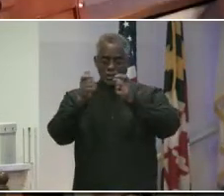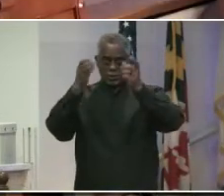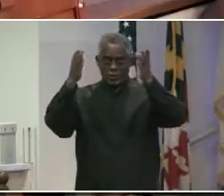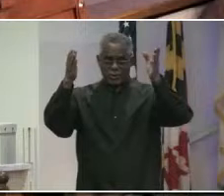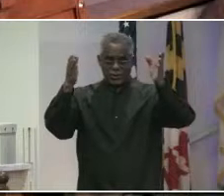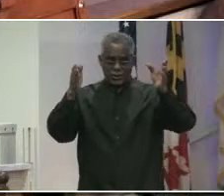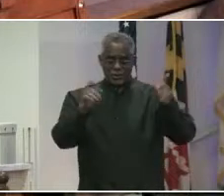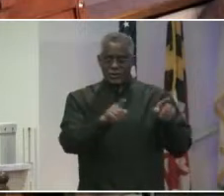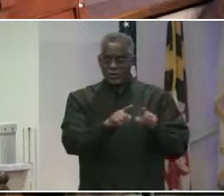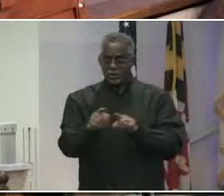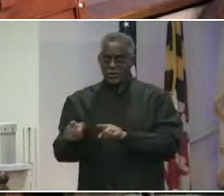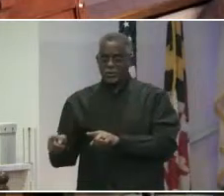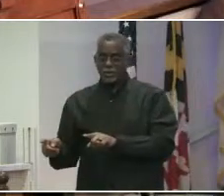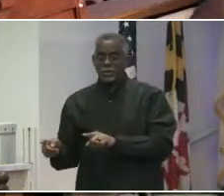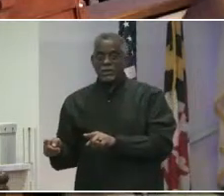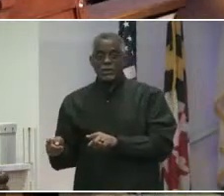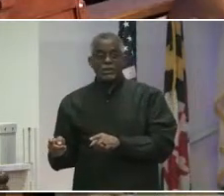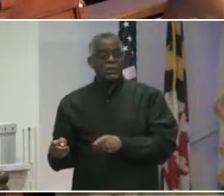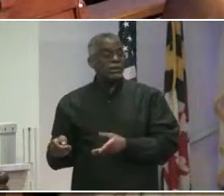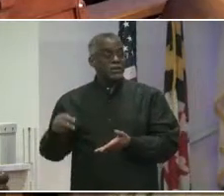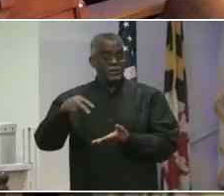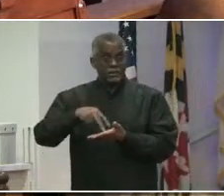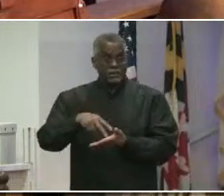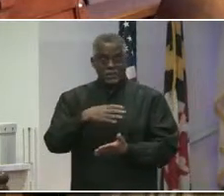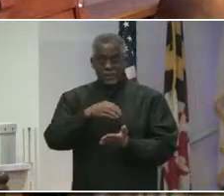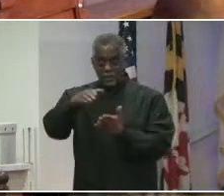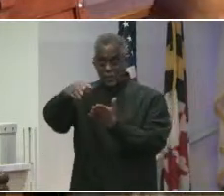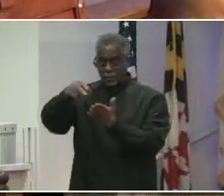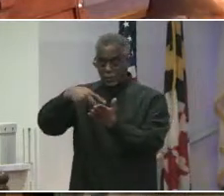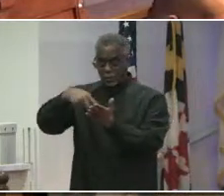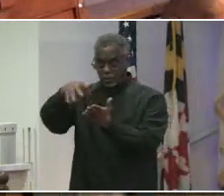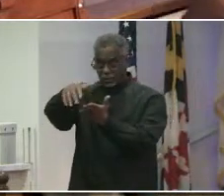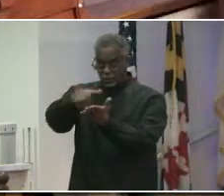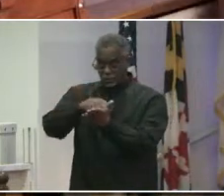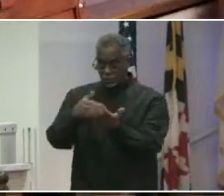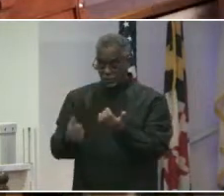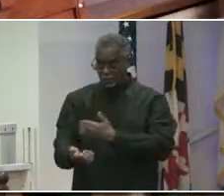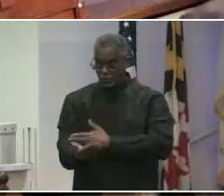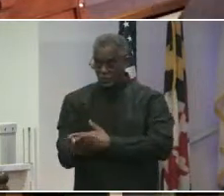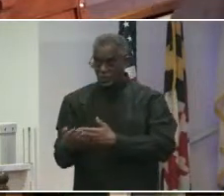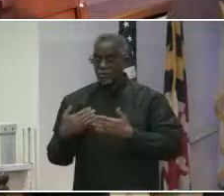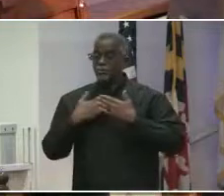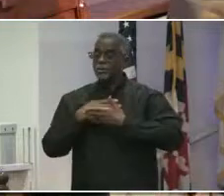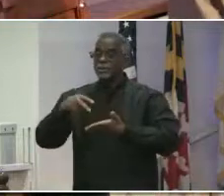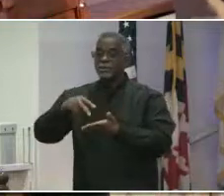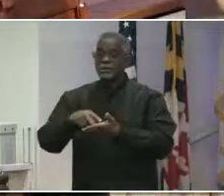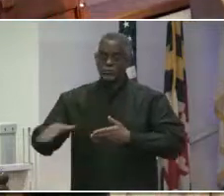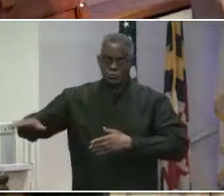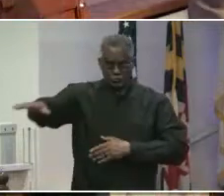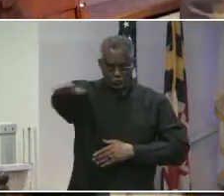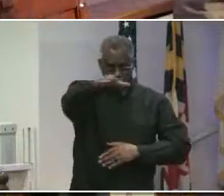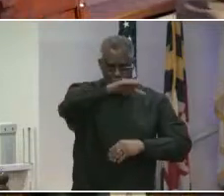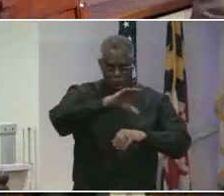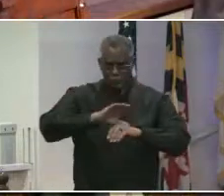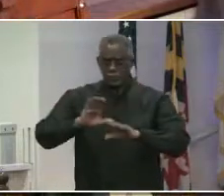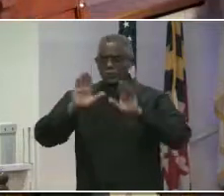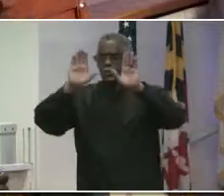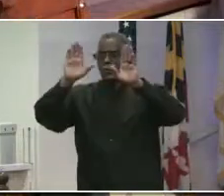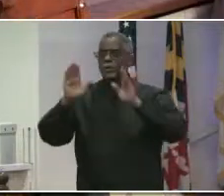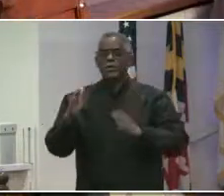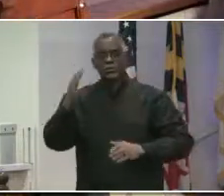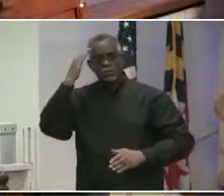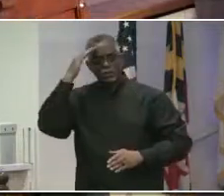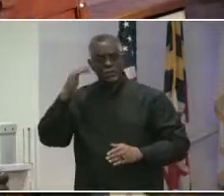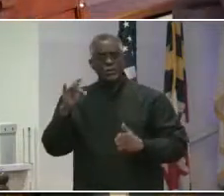To read our scripture this morning as you stand all over the church. Isn't it wonderful to know that Jesus is the center of